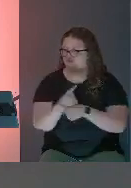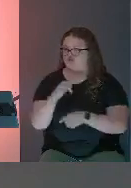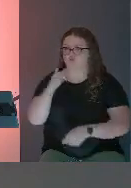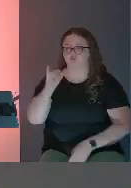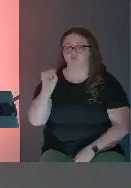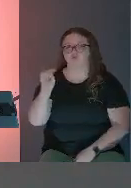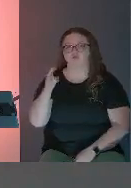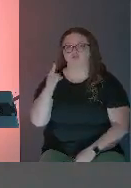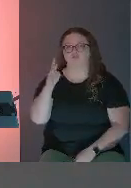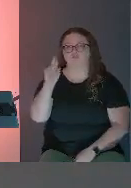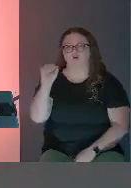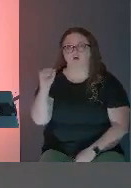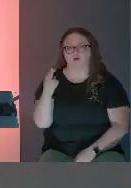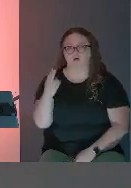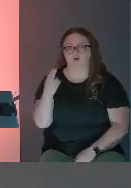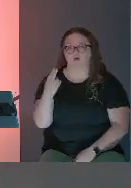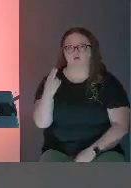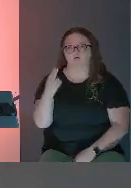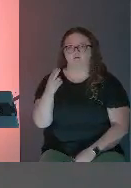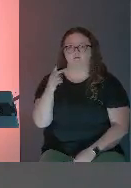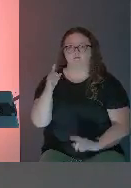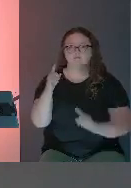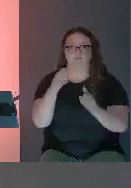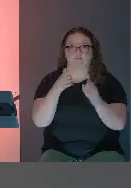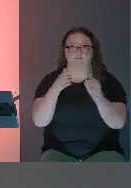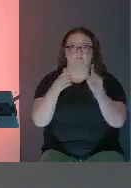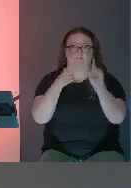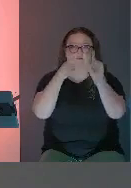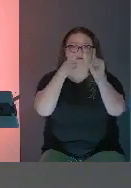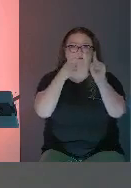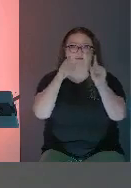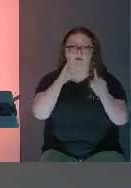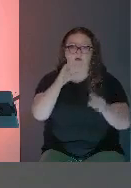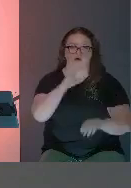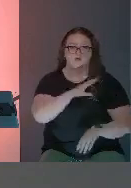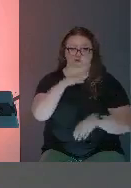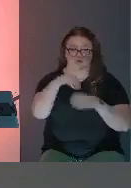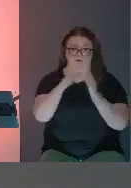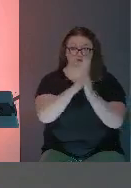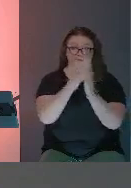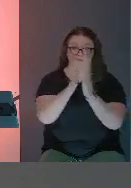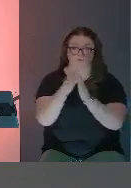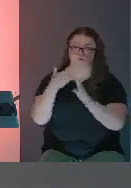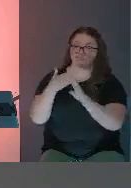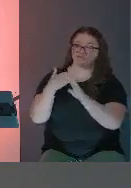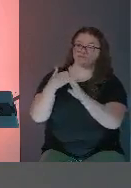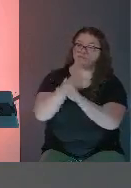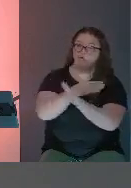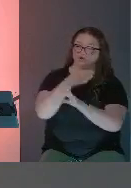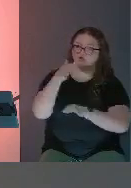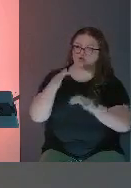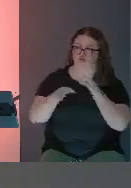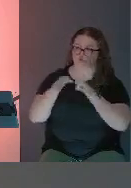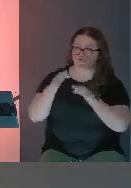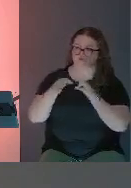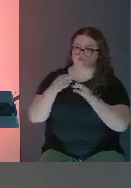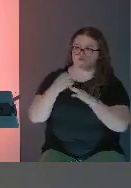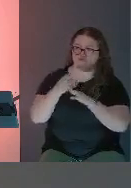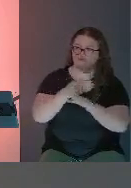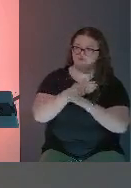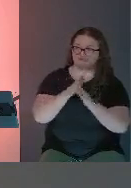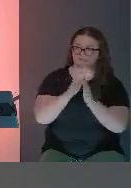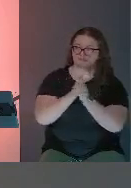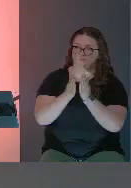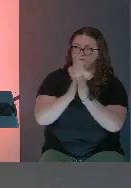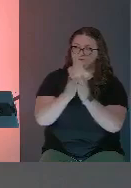Joshua is the main character in the book just before the book of Judges, known as none other than the